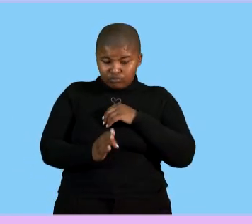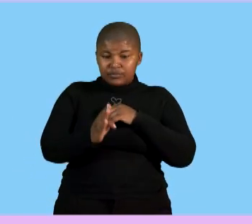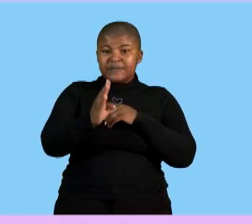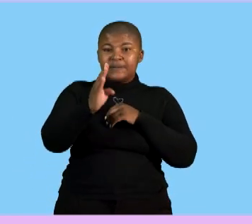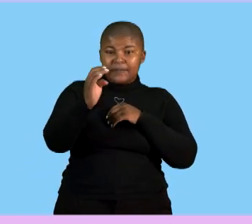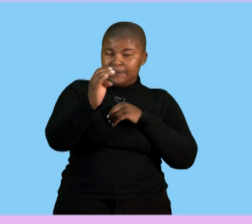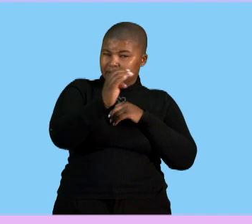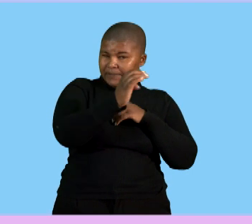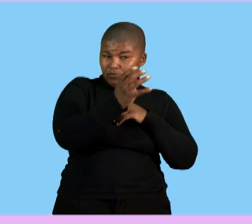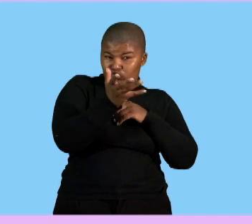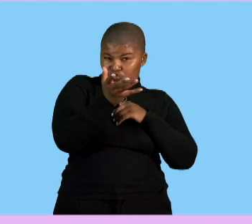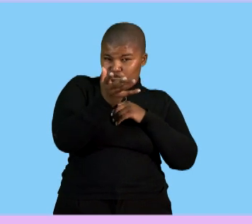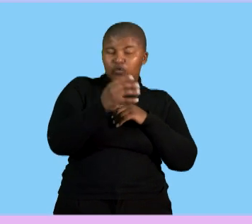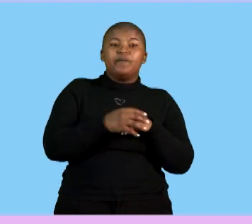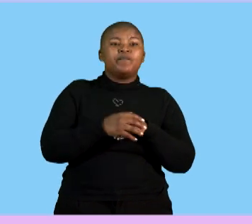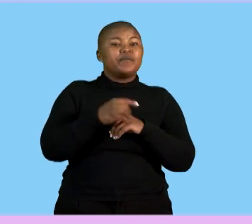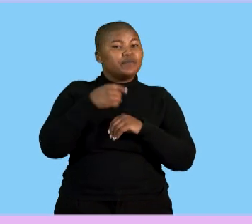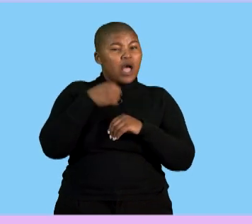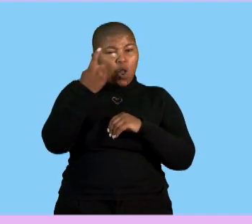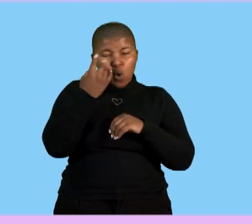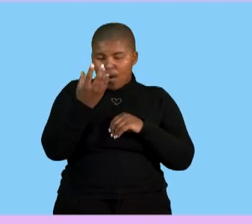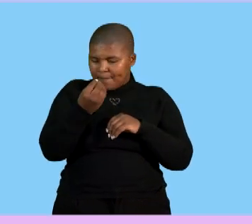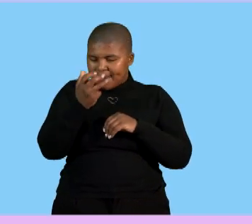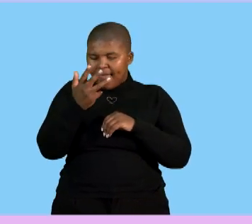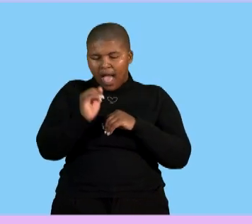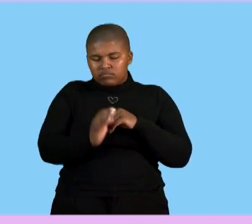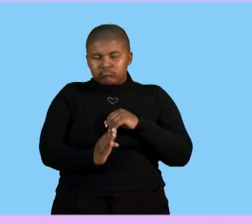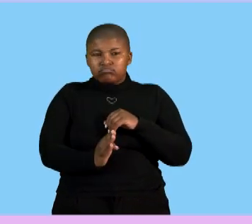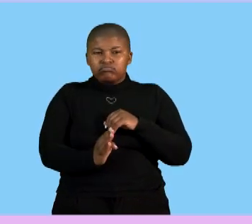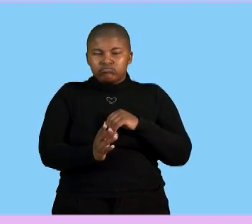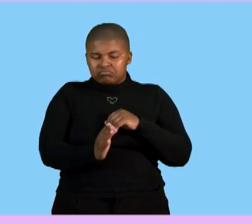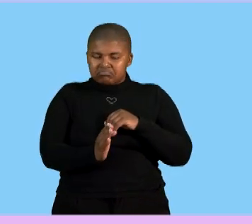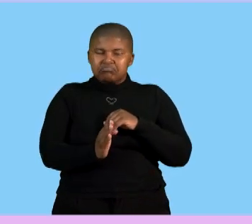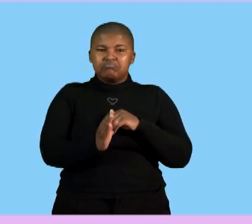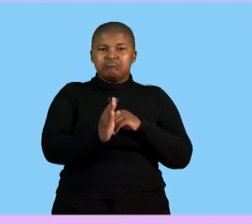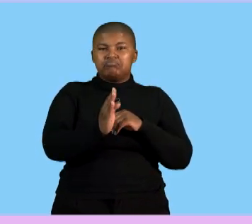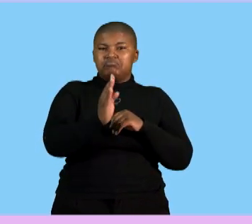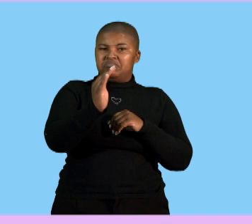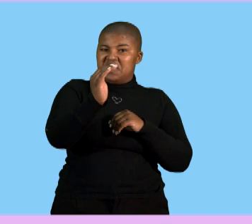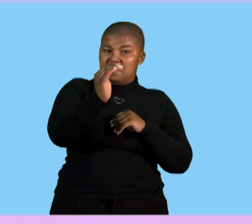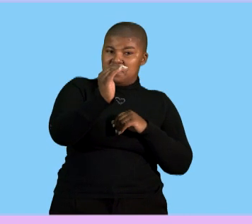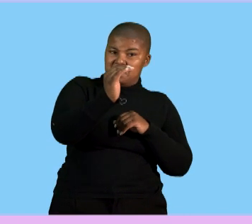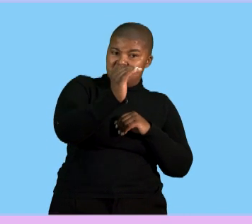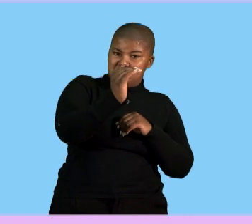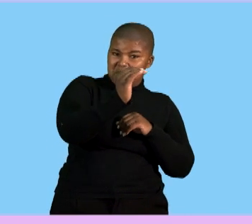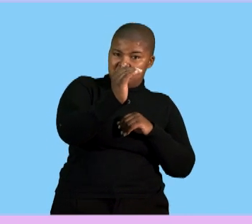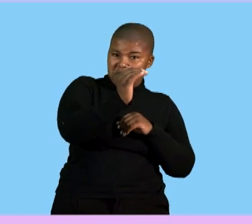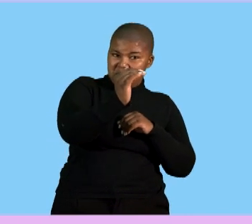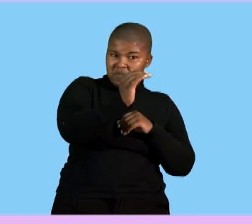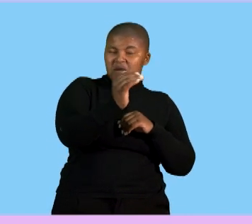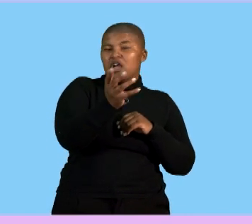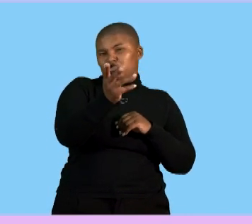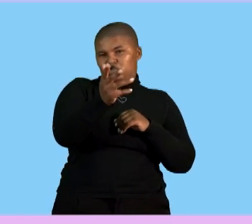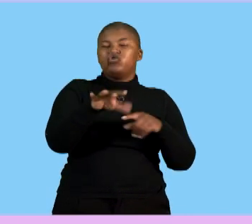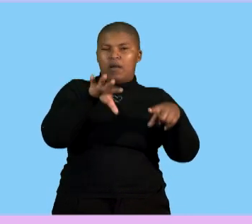it's just there. Now we look for 9, it's more or less over there on the graph. Go to